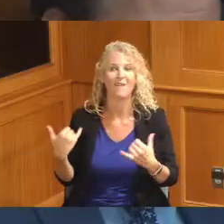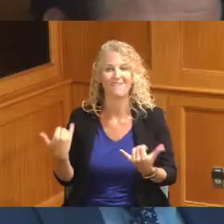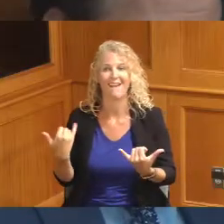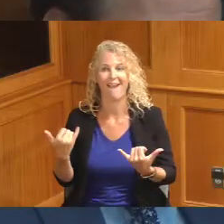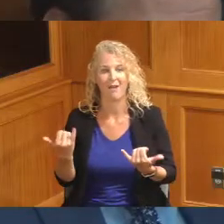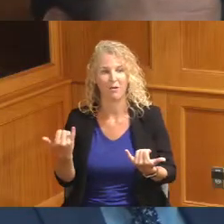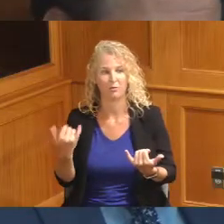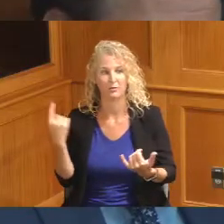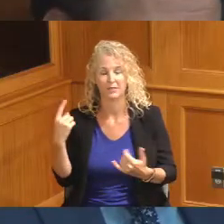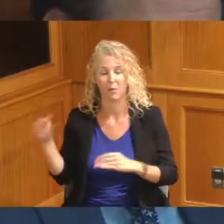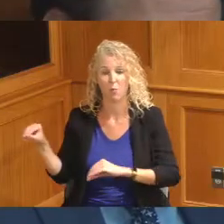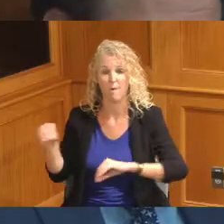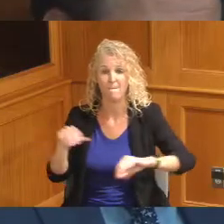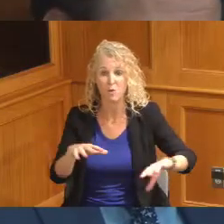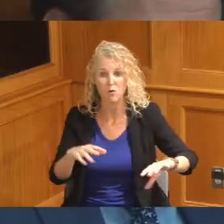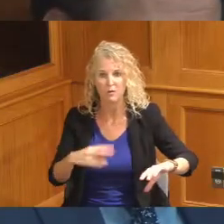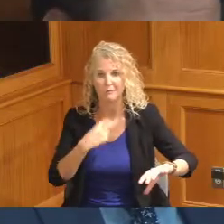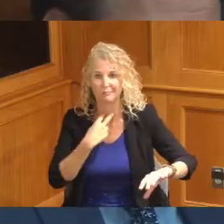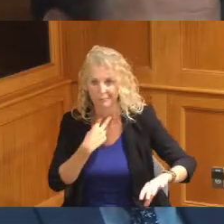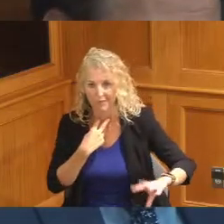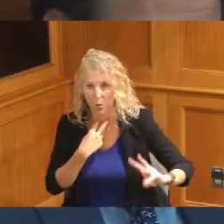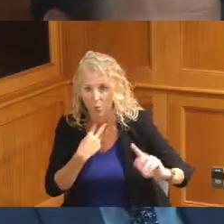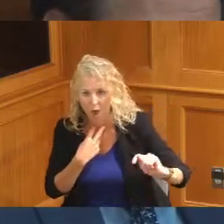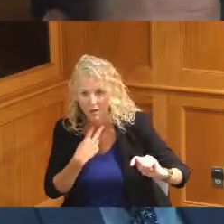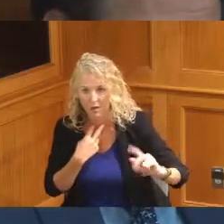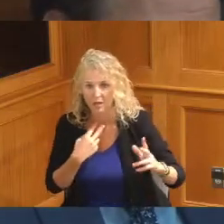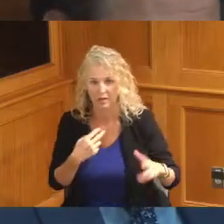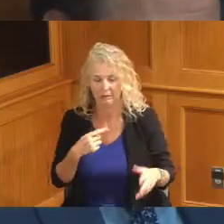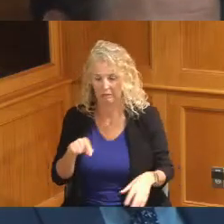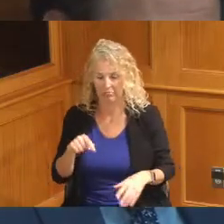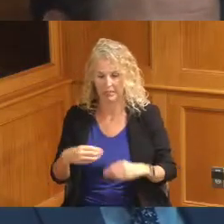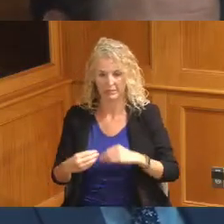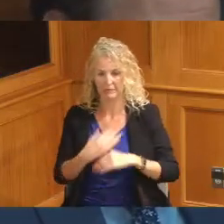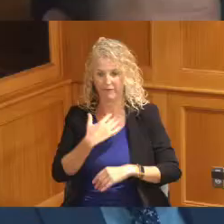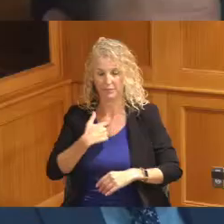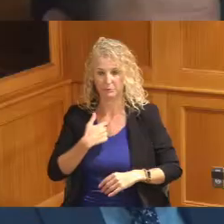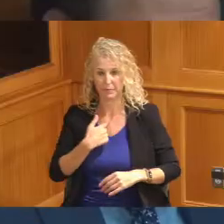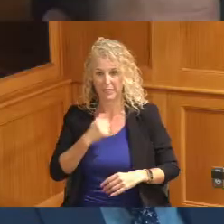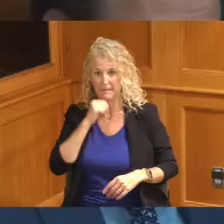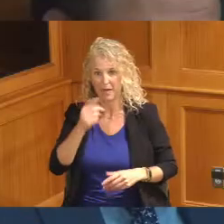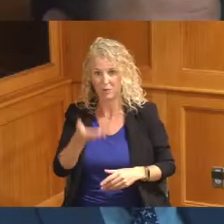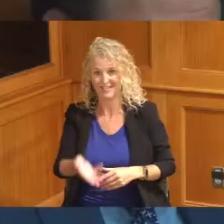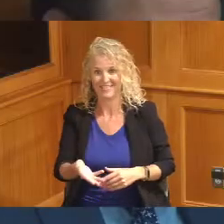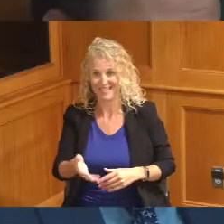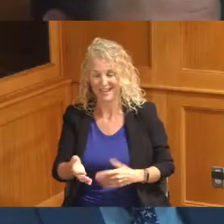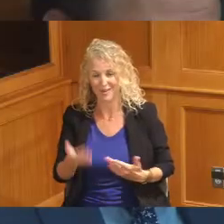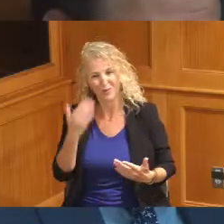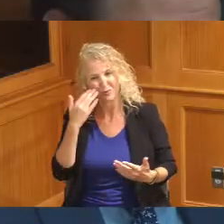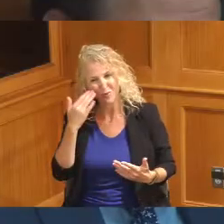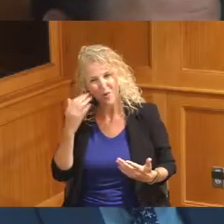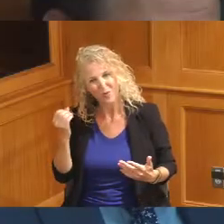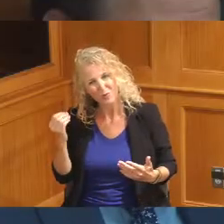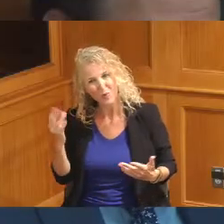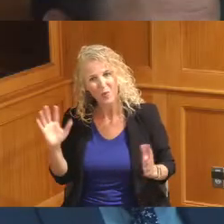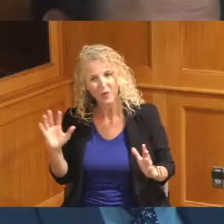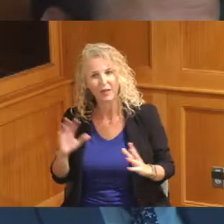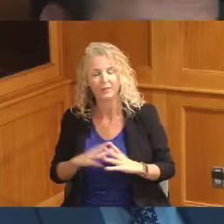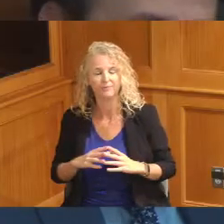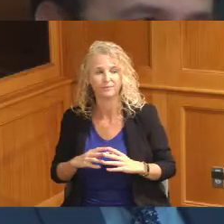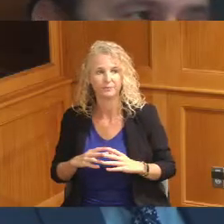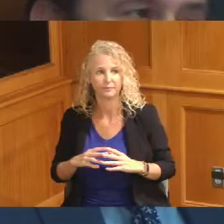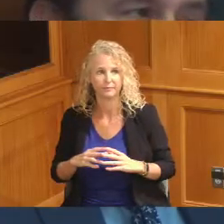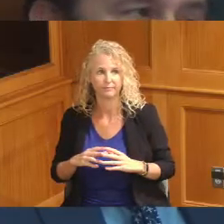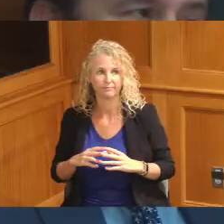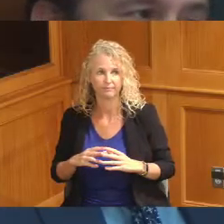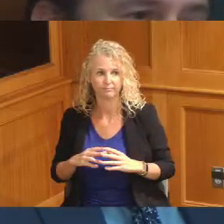someone moves into that area and they're like, well, that was the agreement. So, and